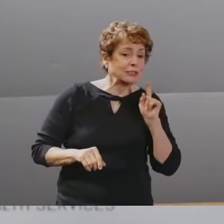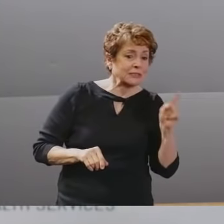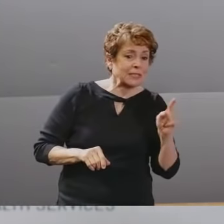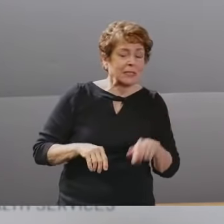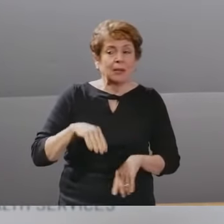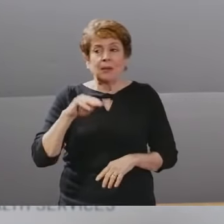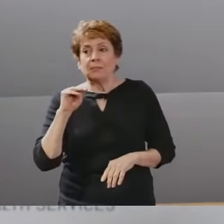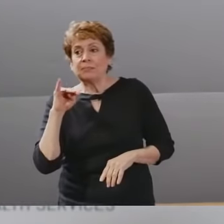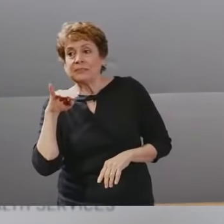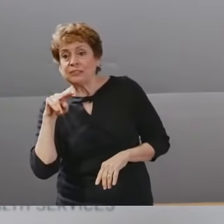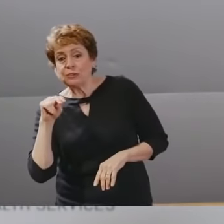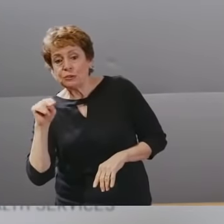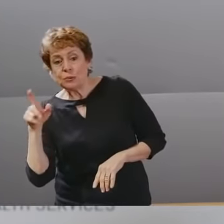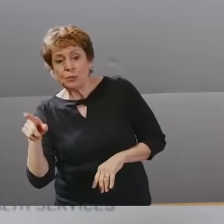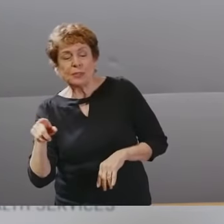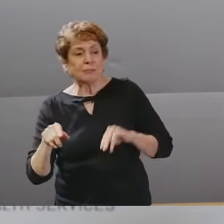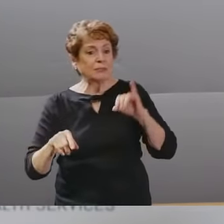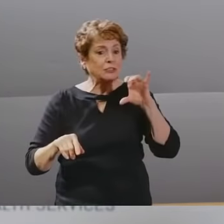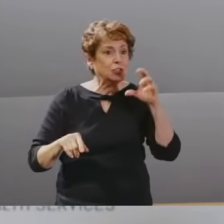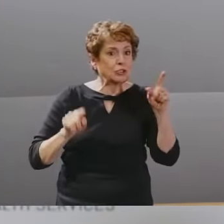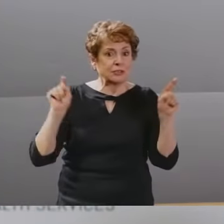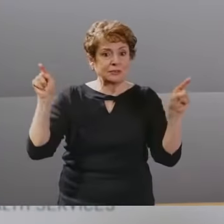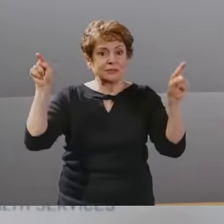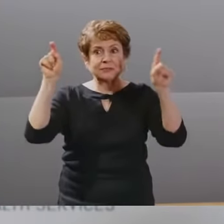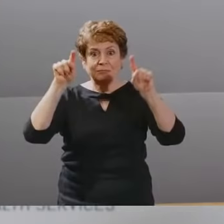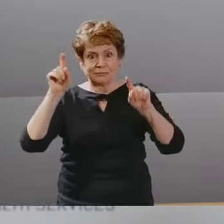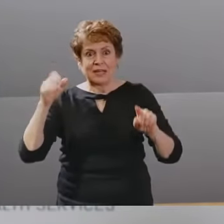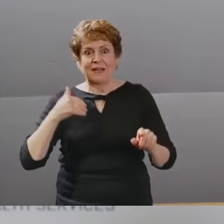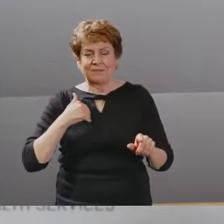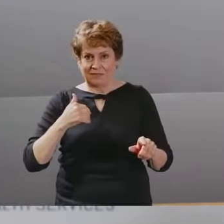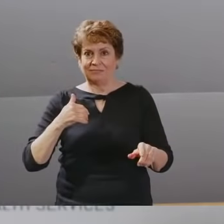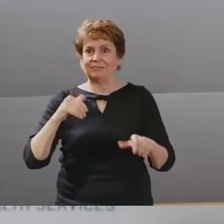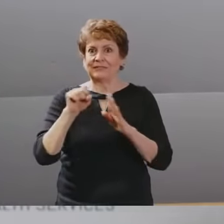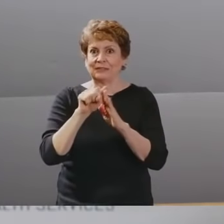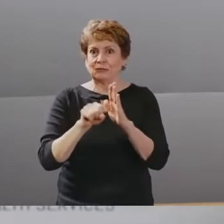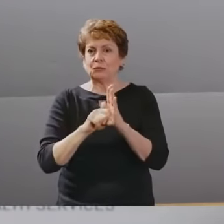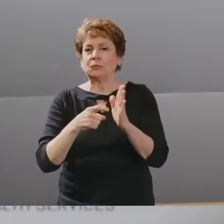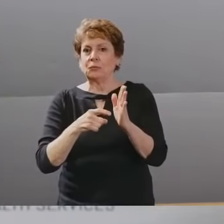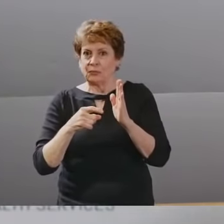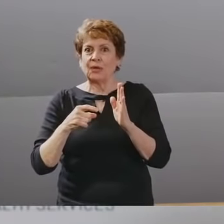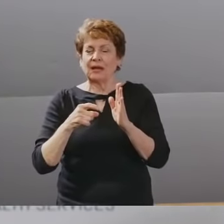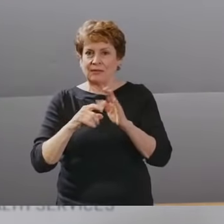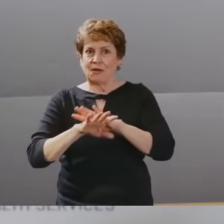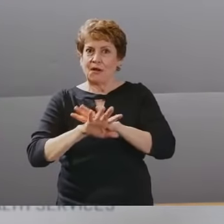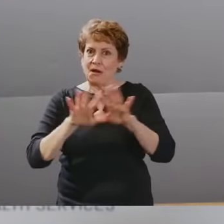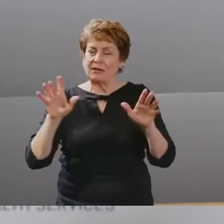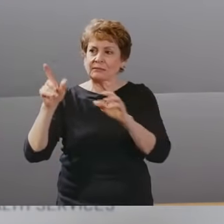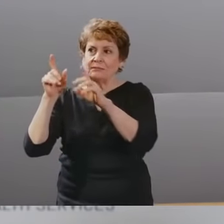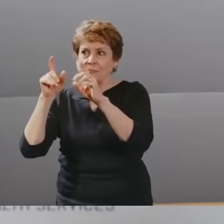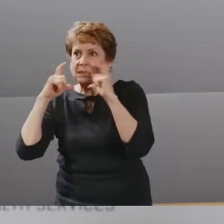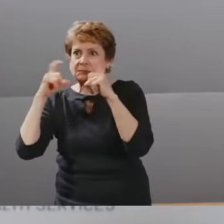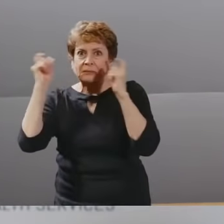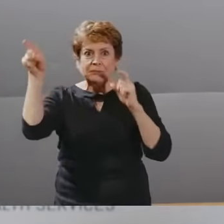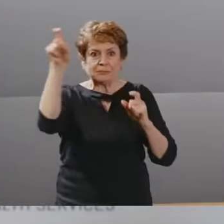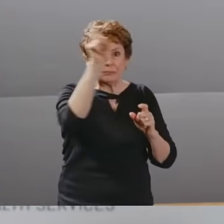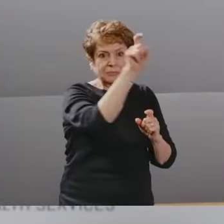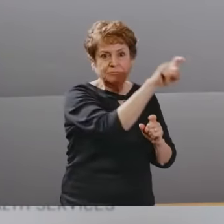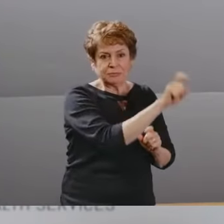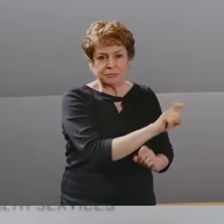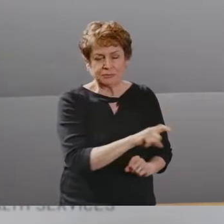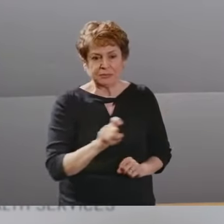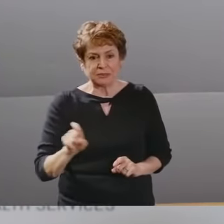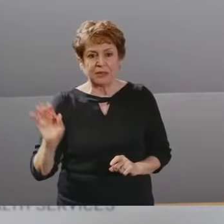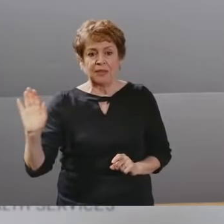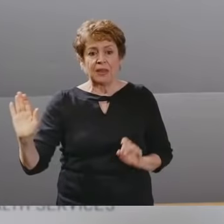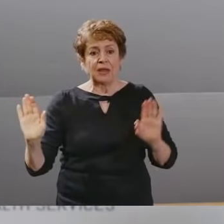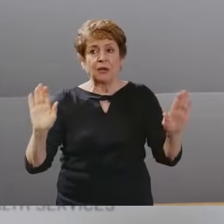have statewide mask mandates, and their 7-day case rate is higher than Arizona's, and they've